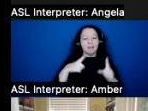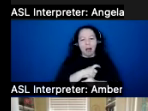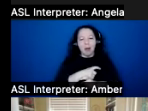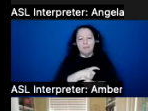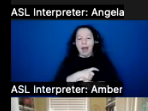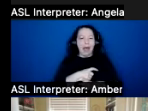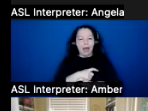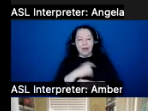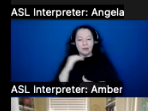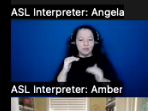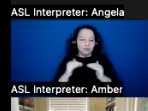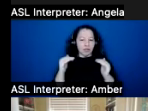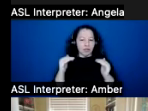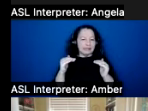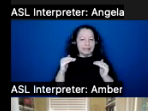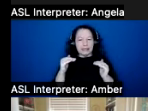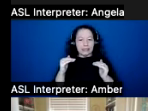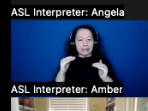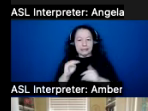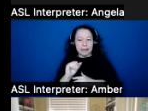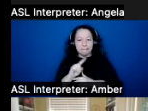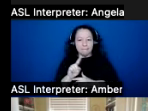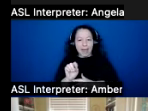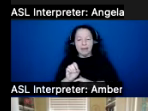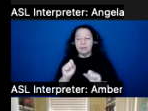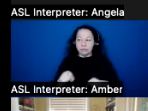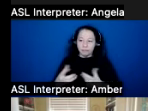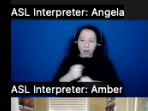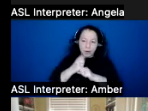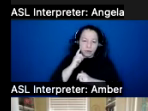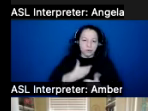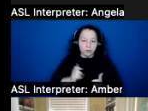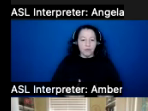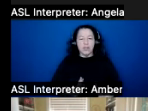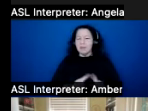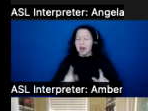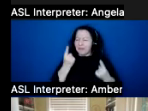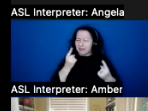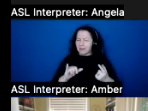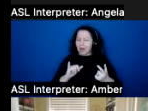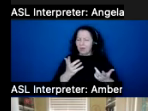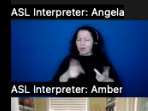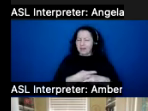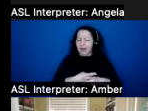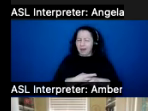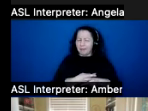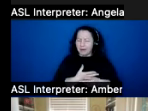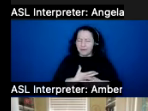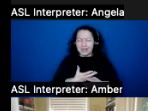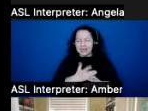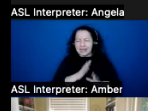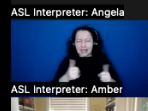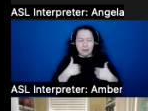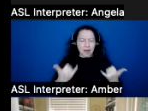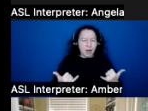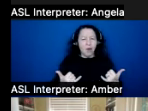justice in order to protect survivors. So I think about that and like, what are some of the things that were put in place? And for me, I know that we had whip